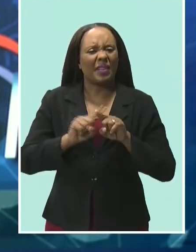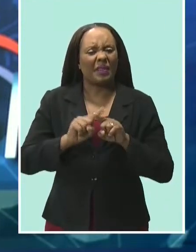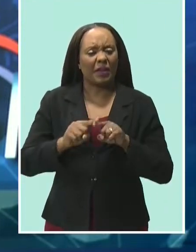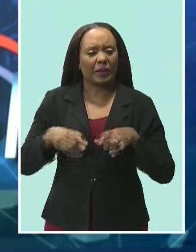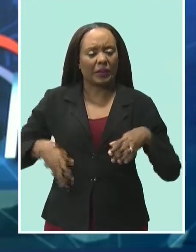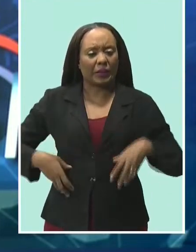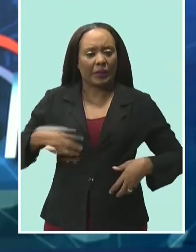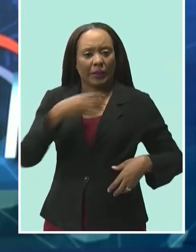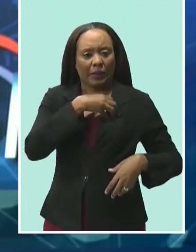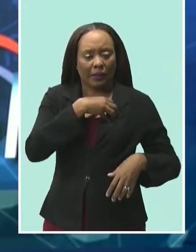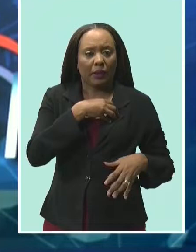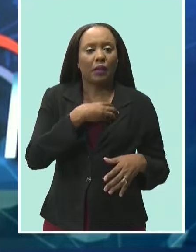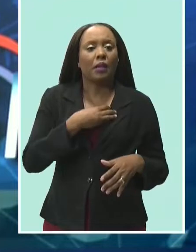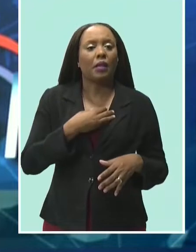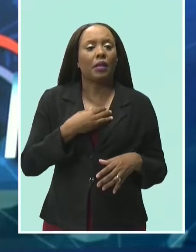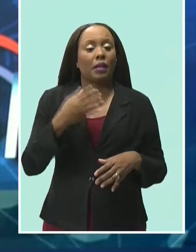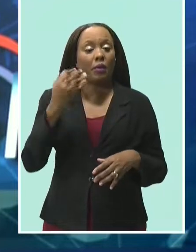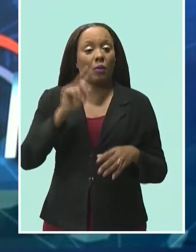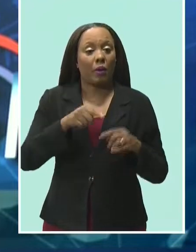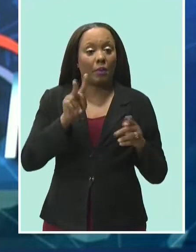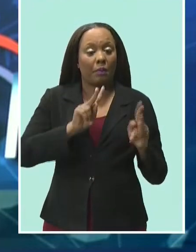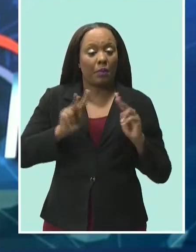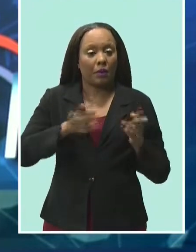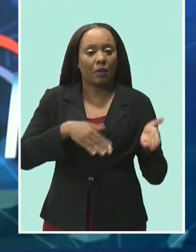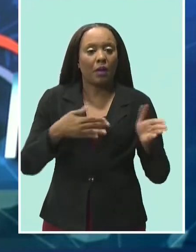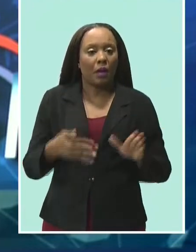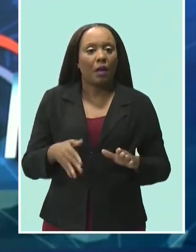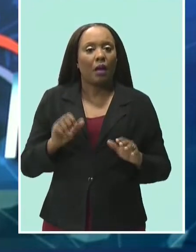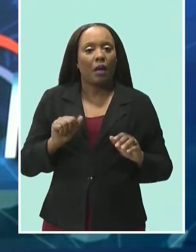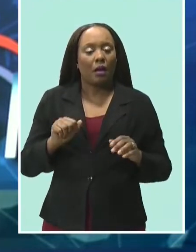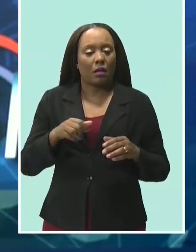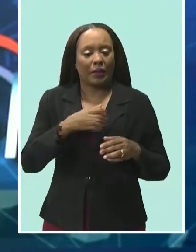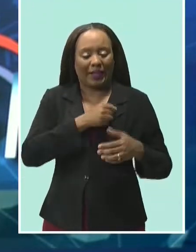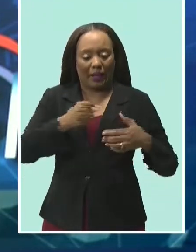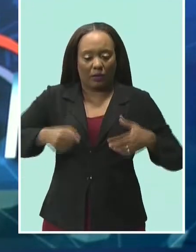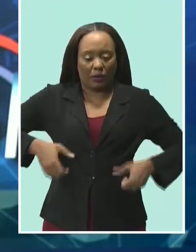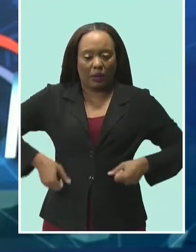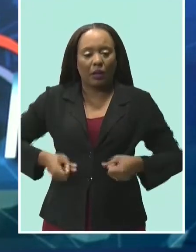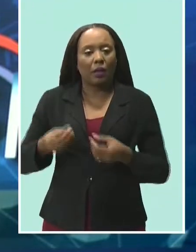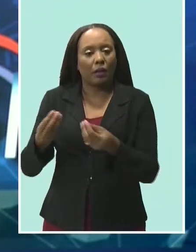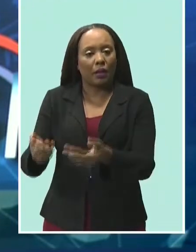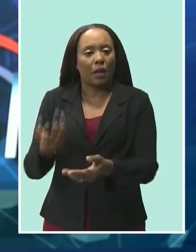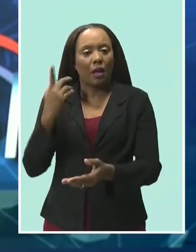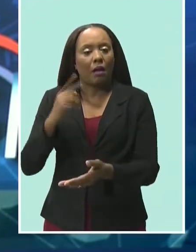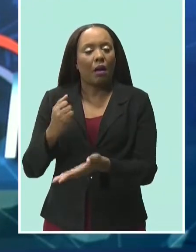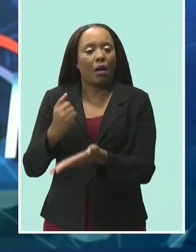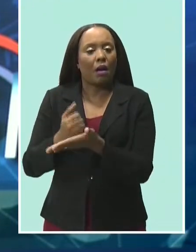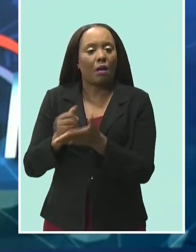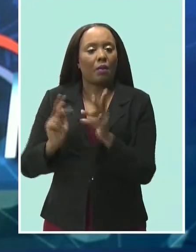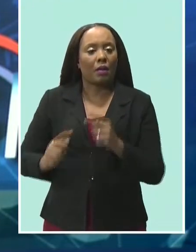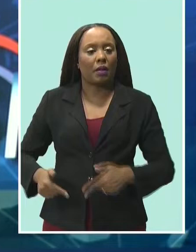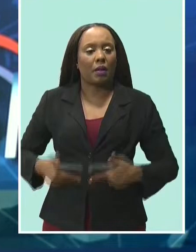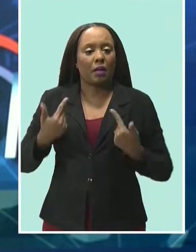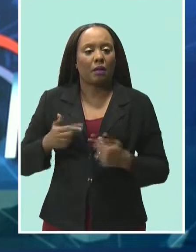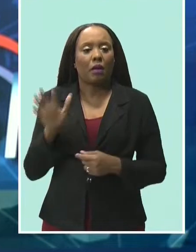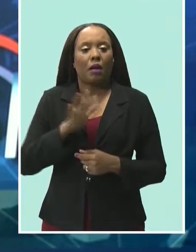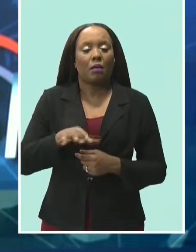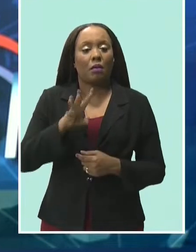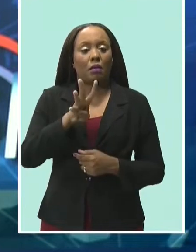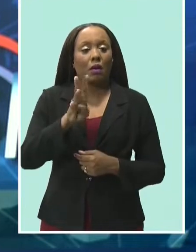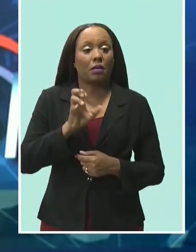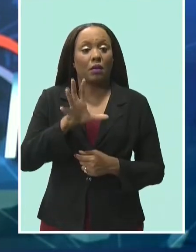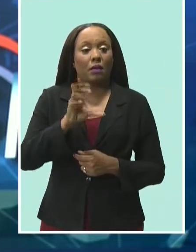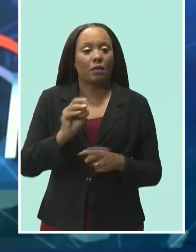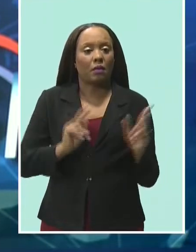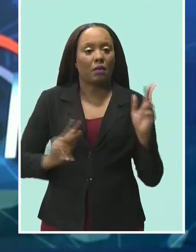once this is done, fewer Barbadians could be utilizing dialysis treatment in the future. Now, at present, around 450